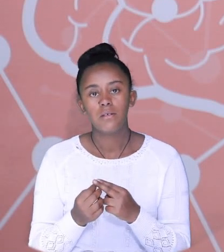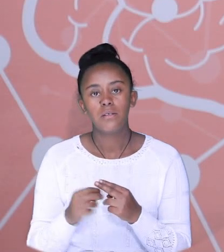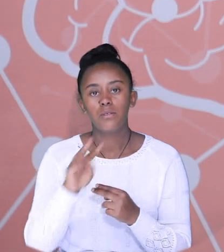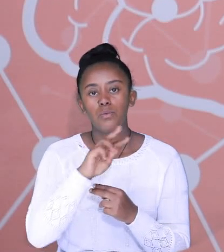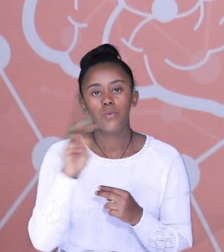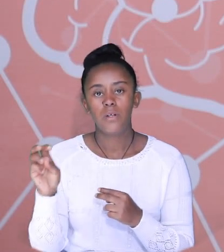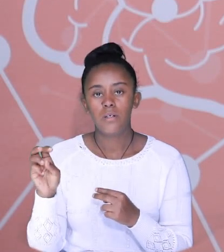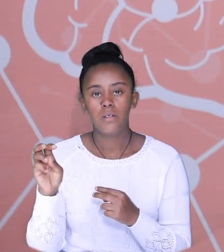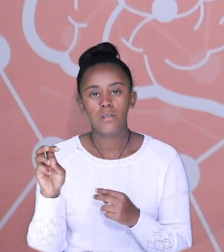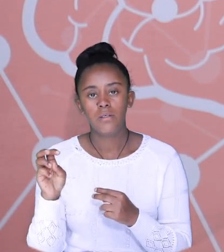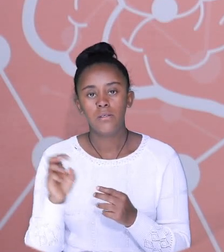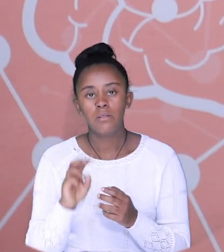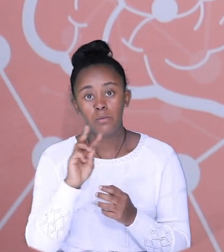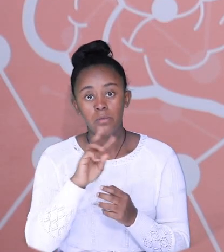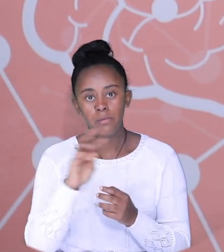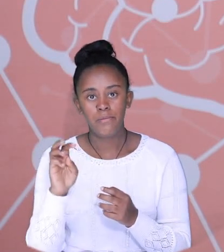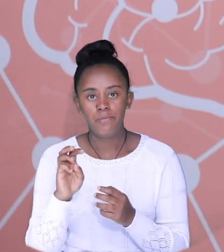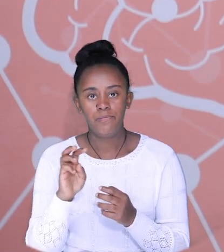200